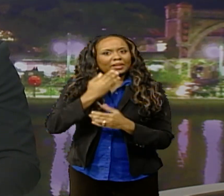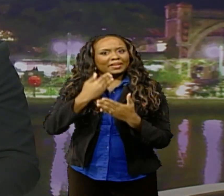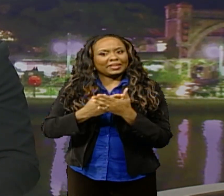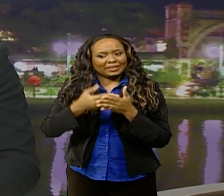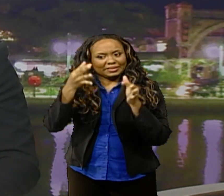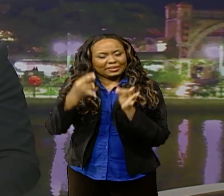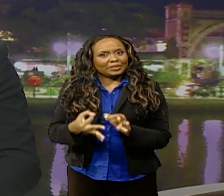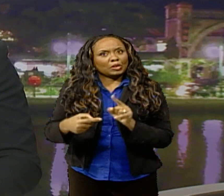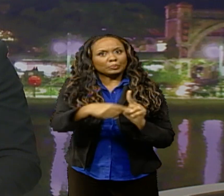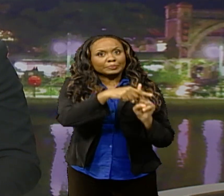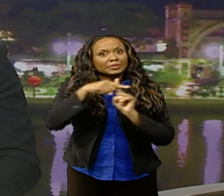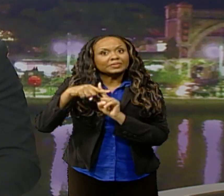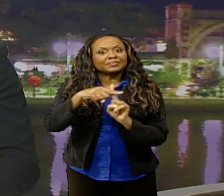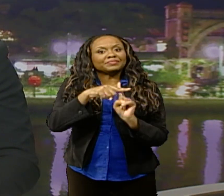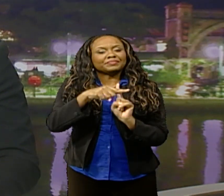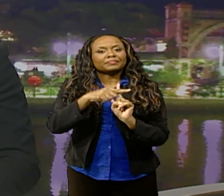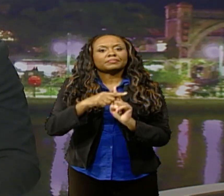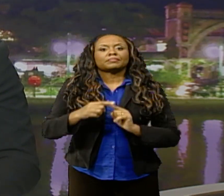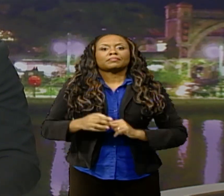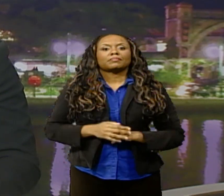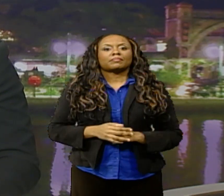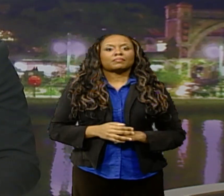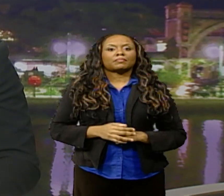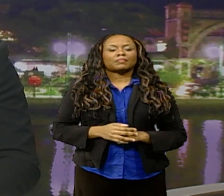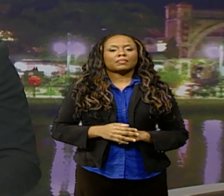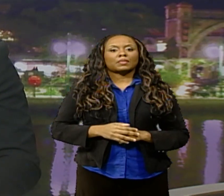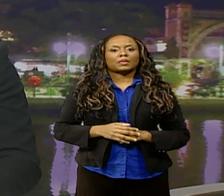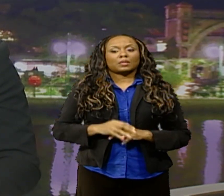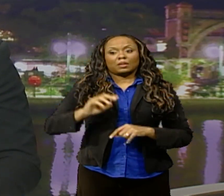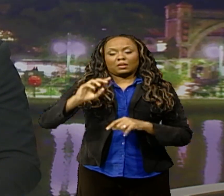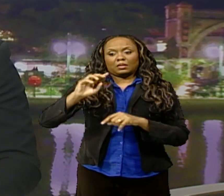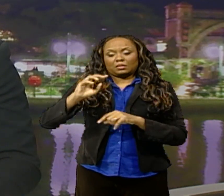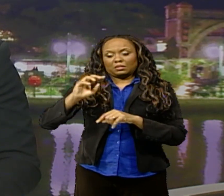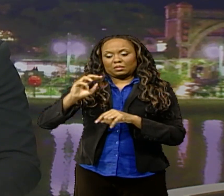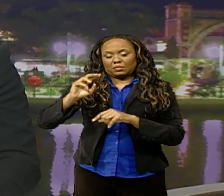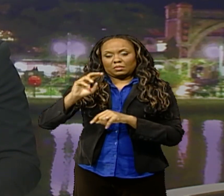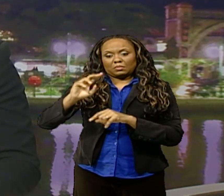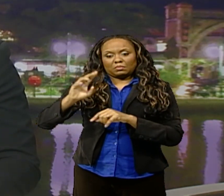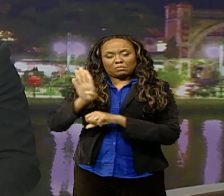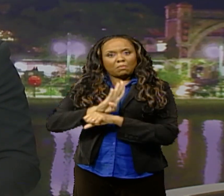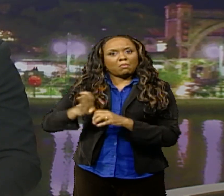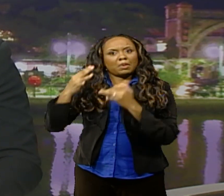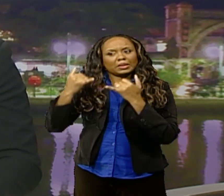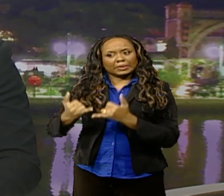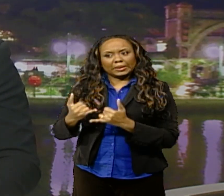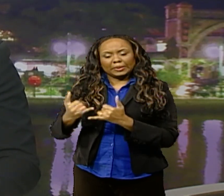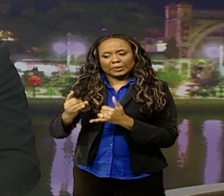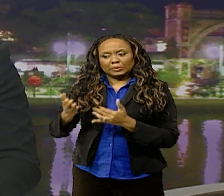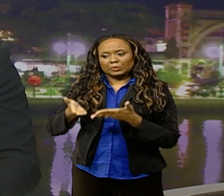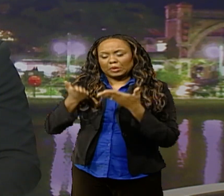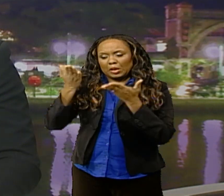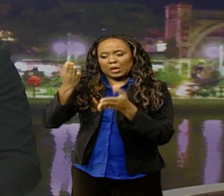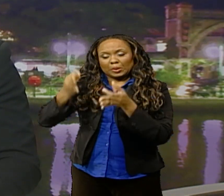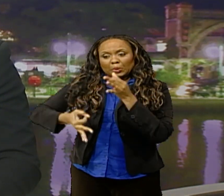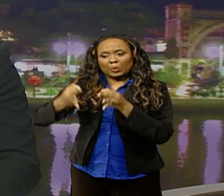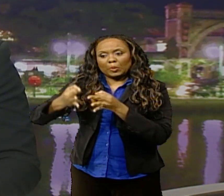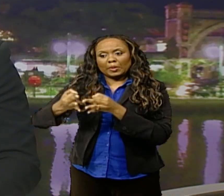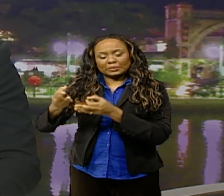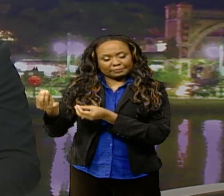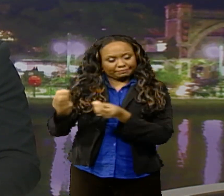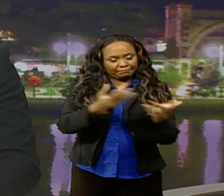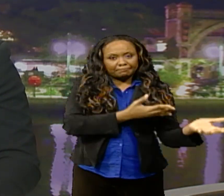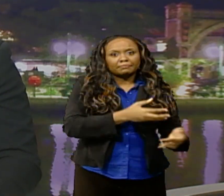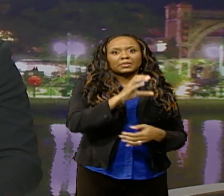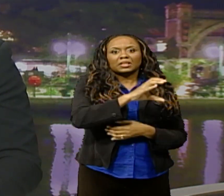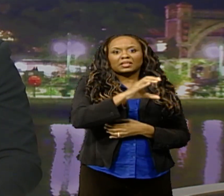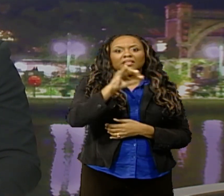island positively. She states Barbados now sends cases more regularly to the CCJ compared to what went before the